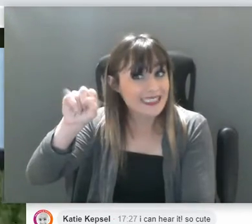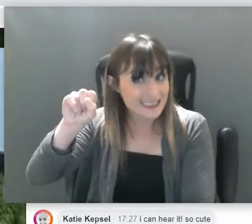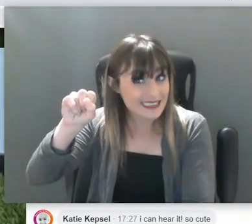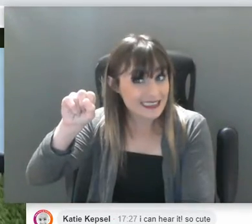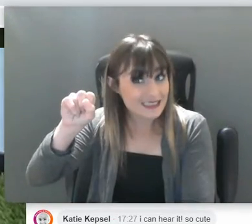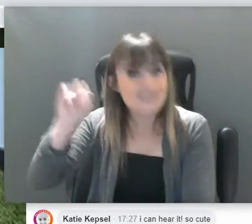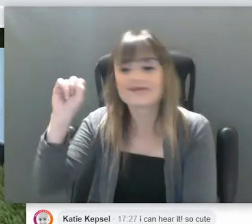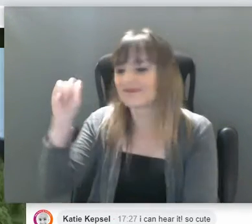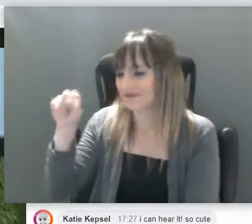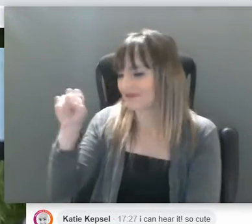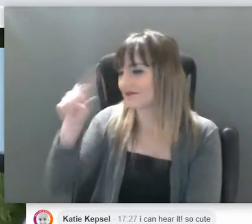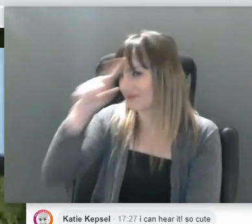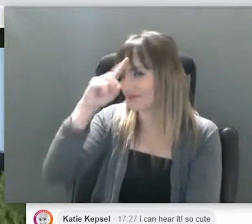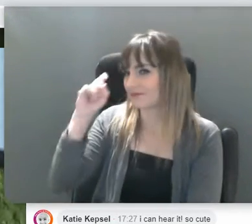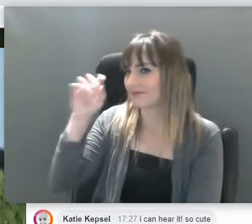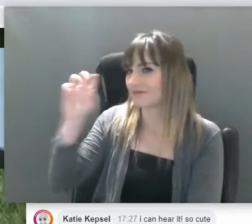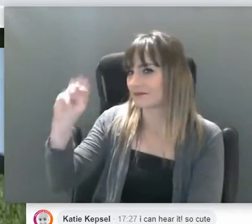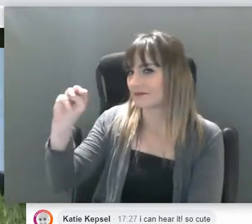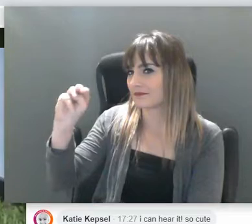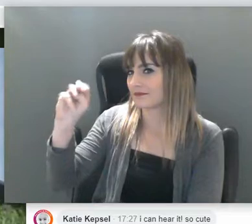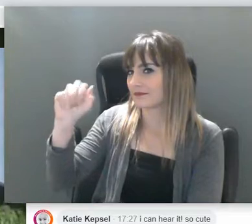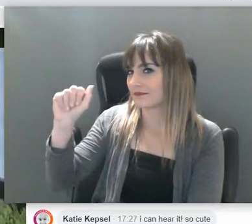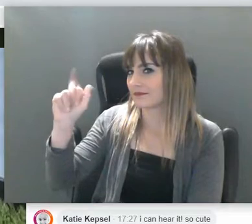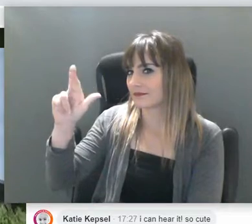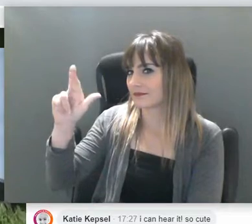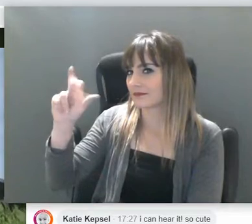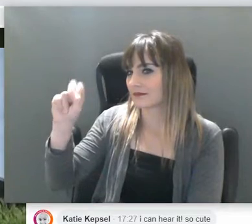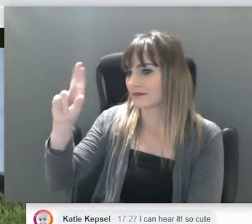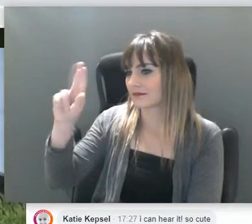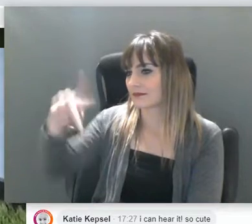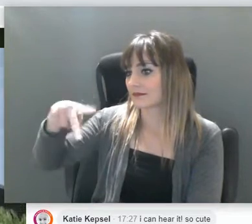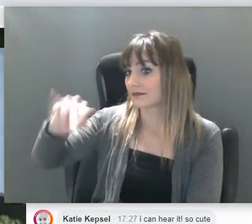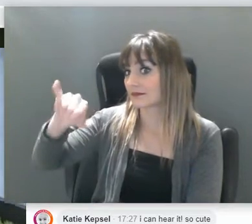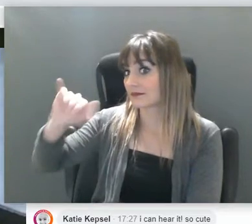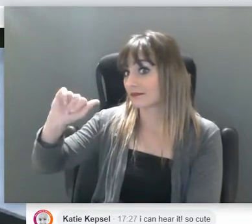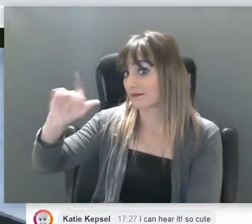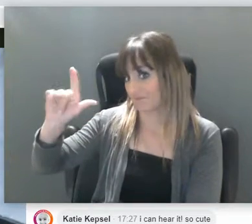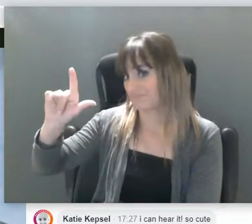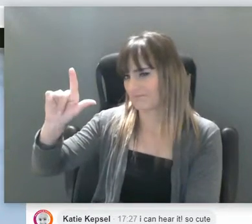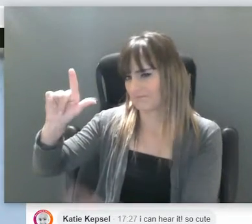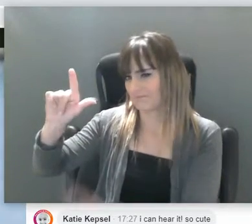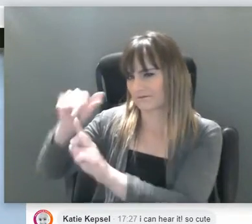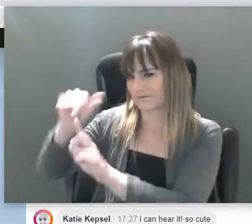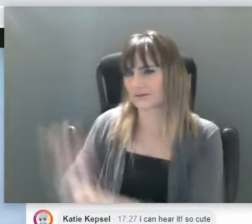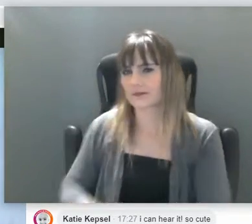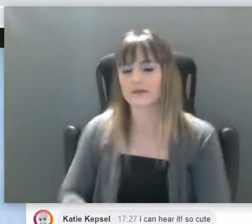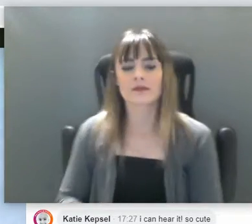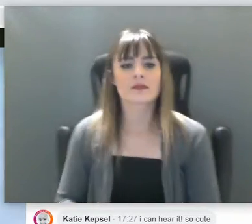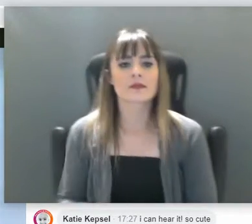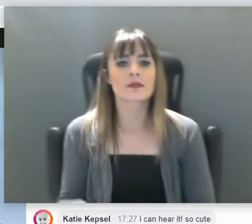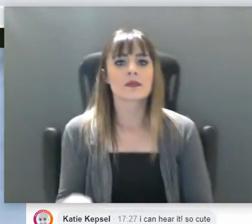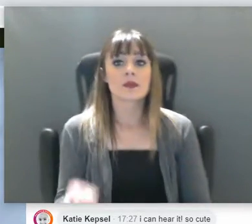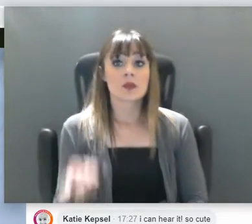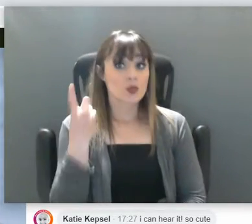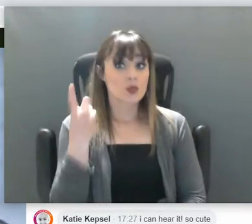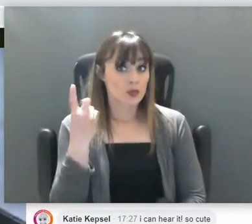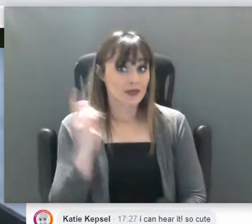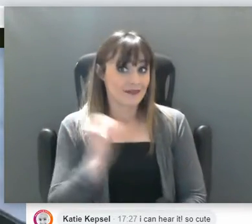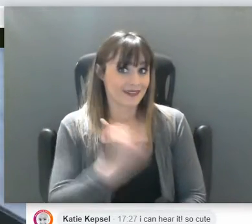they're marsupials. That's right. Okay. And then, you know, one of our favorite questions that we like to ask here on Facebook Live is,